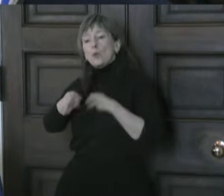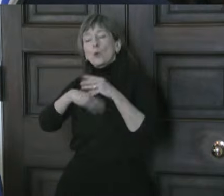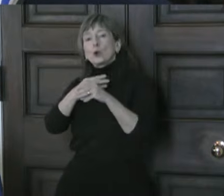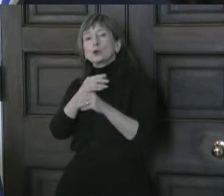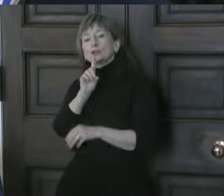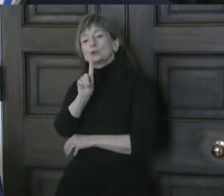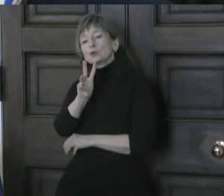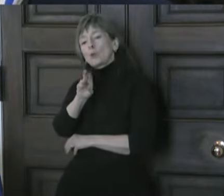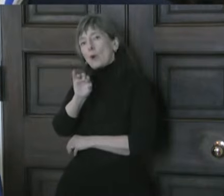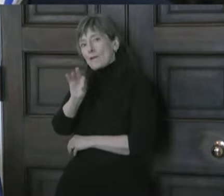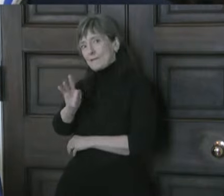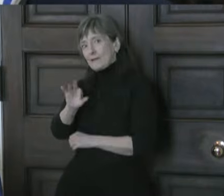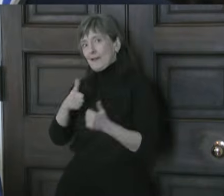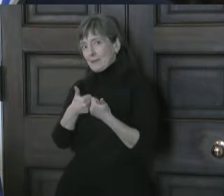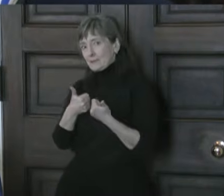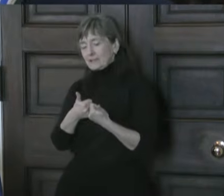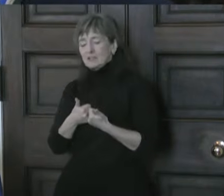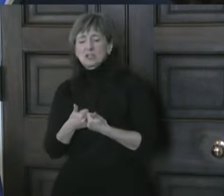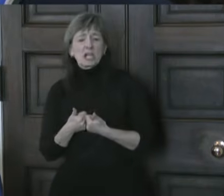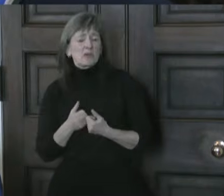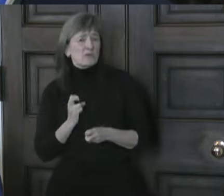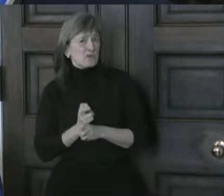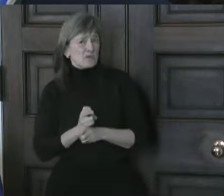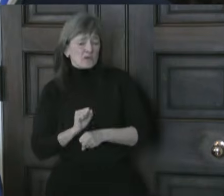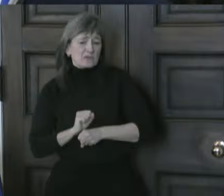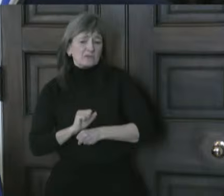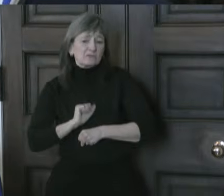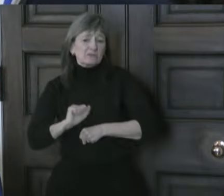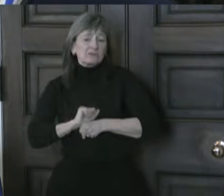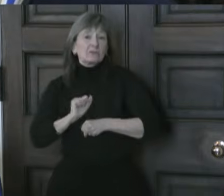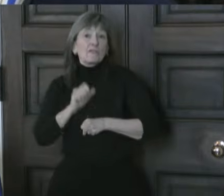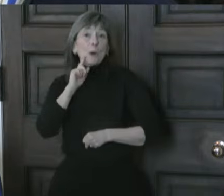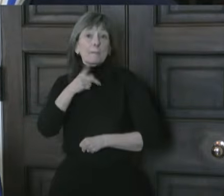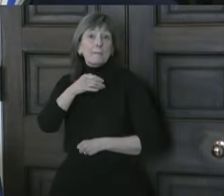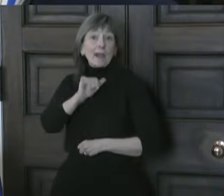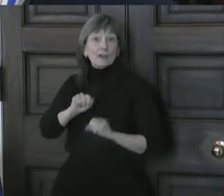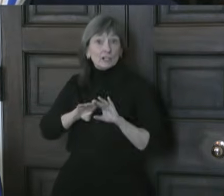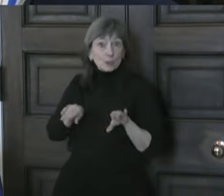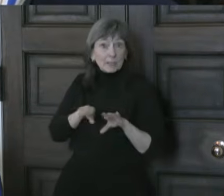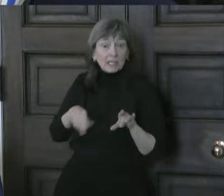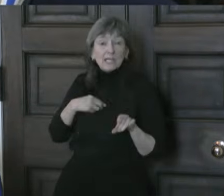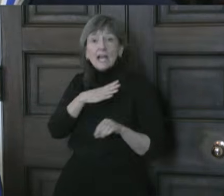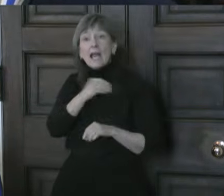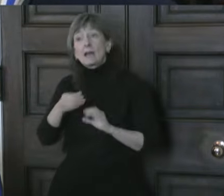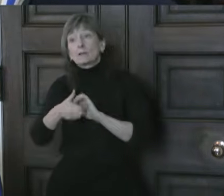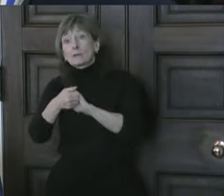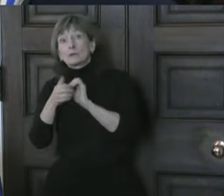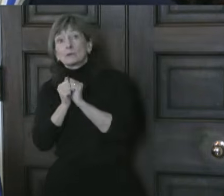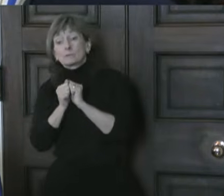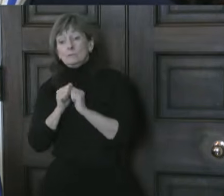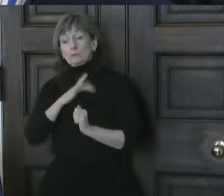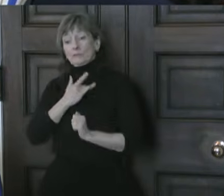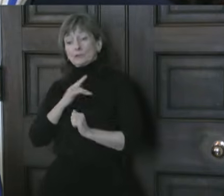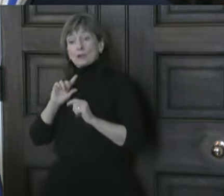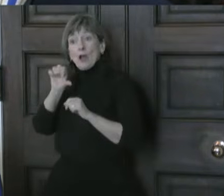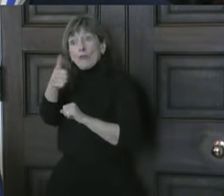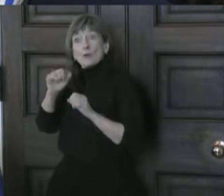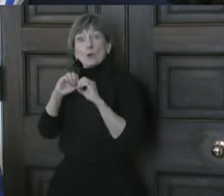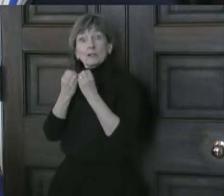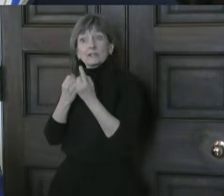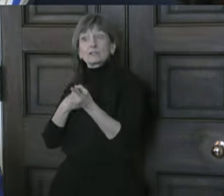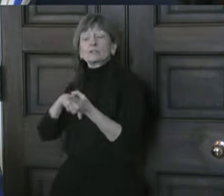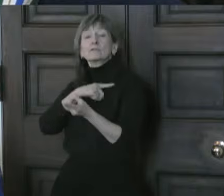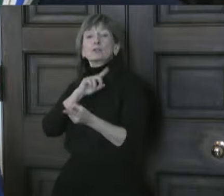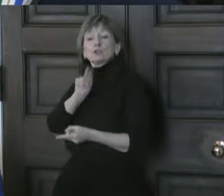She has worked tirelessly to grow para-swimming and collaborated with provincial sport organizations to make